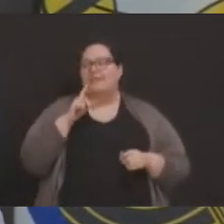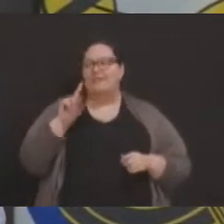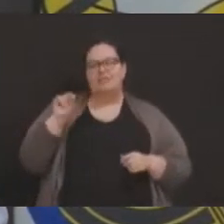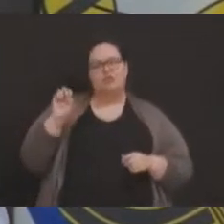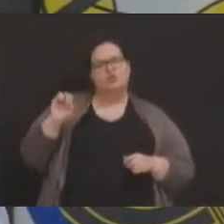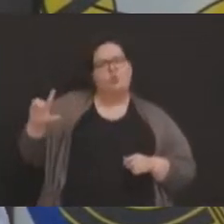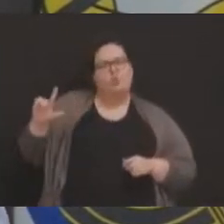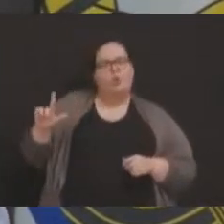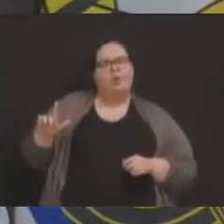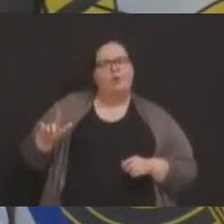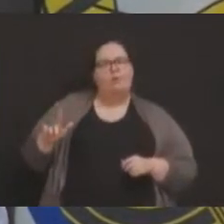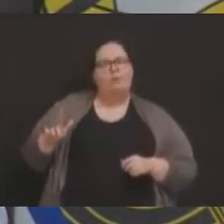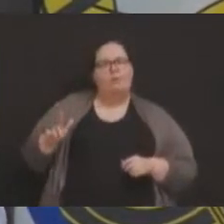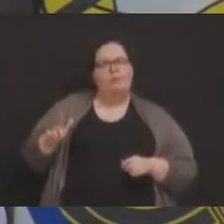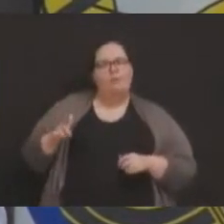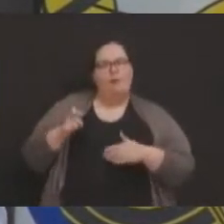into